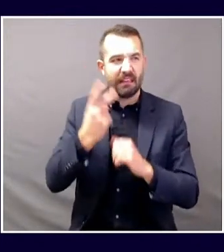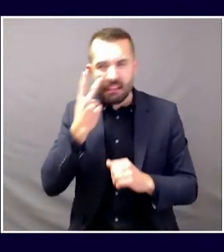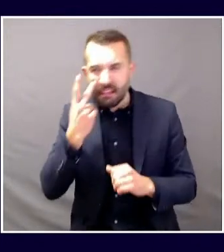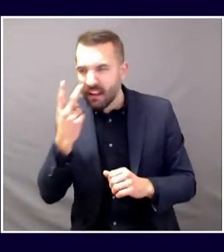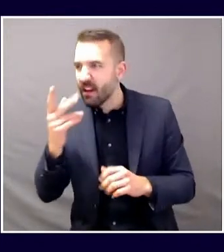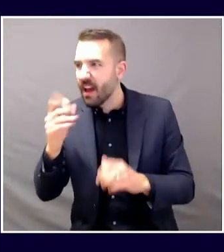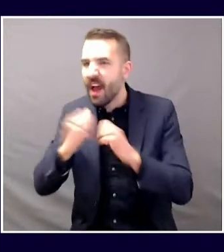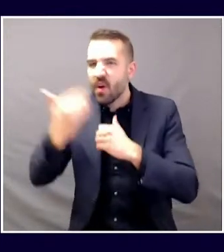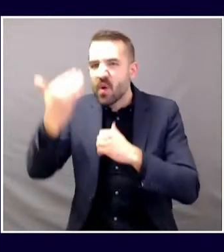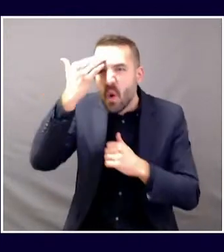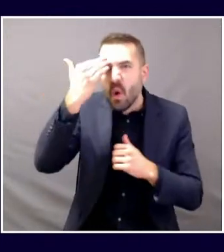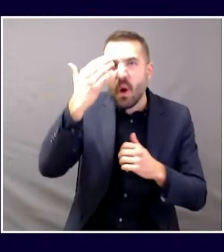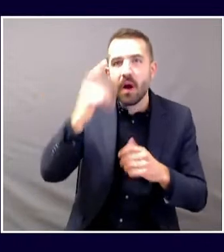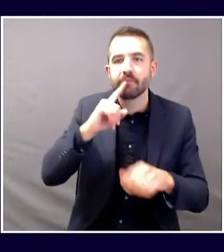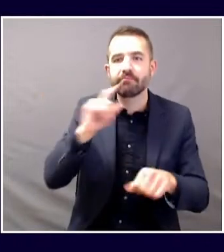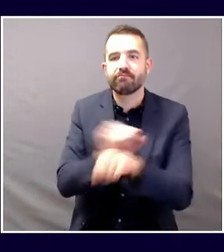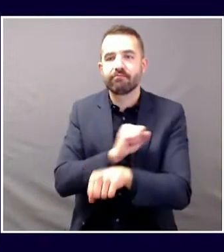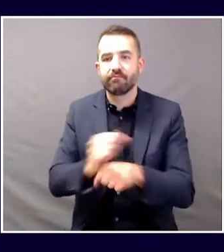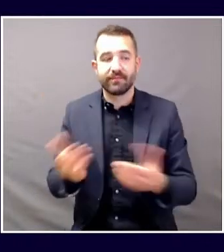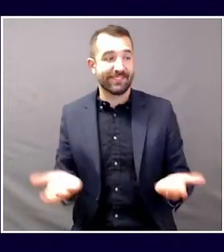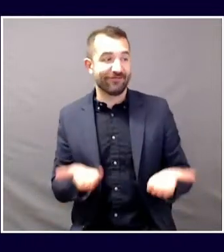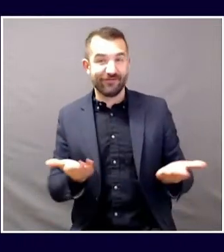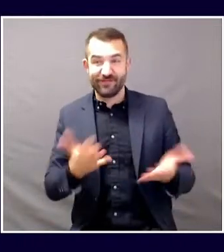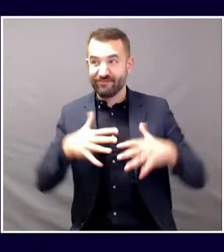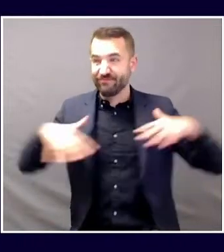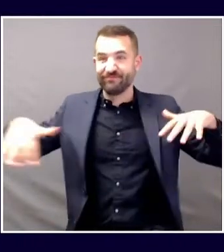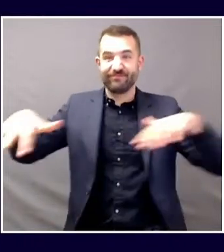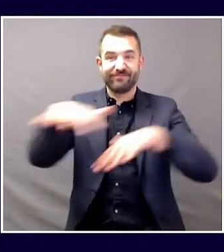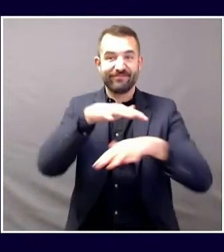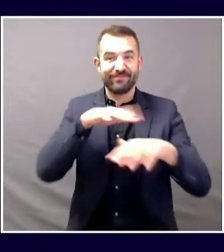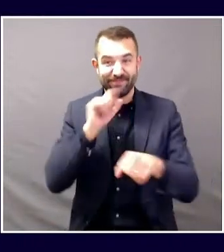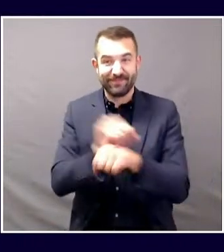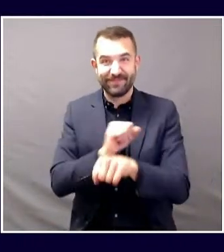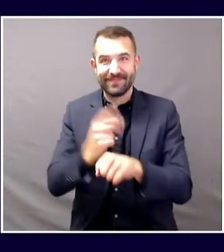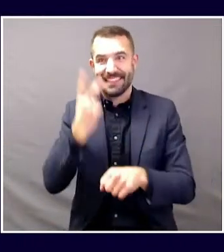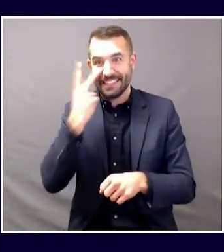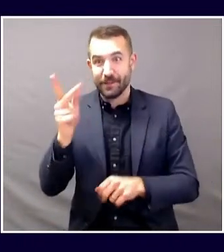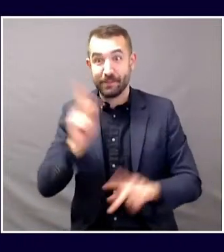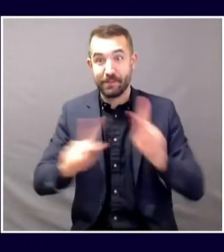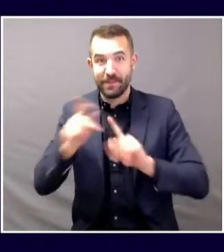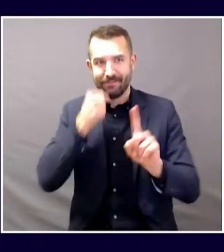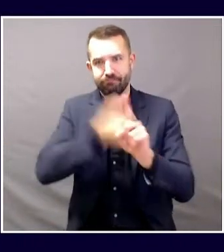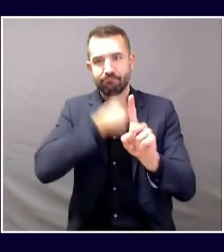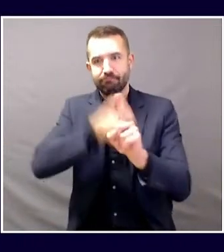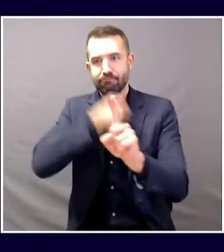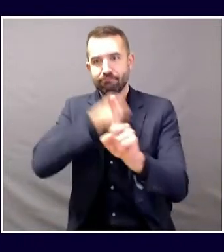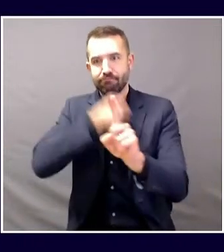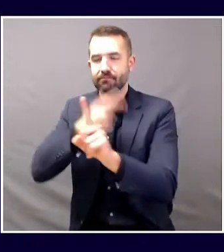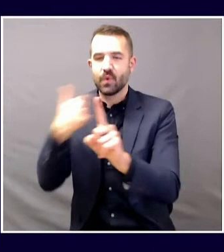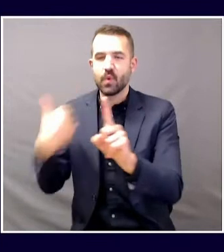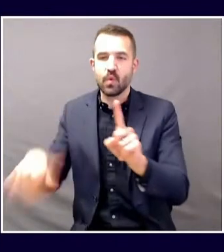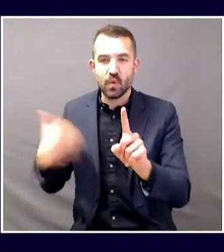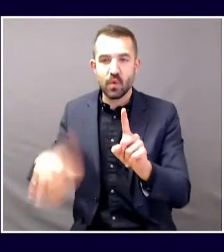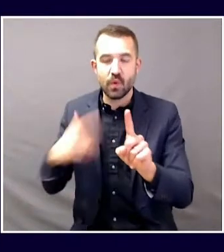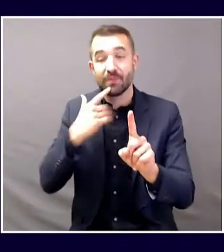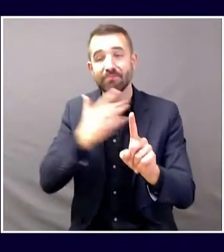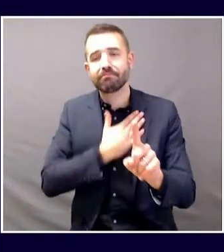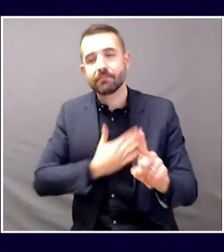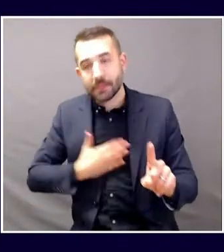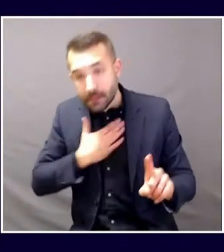need today as a state to update our understanding so that we can update our